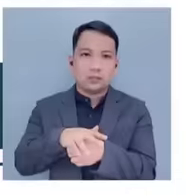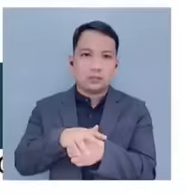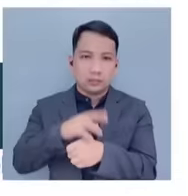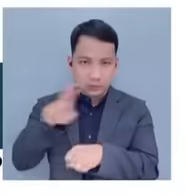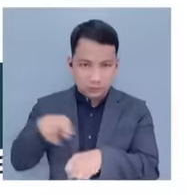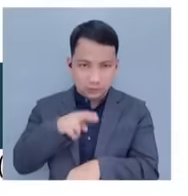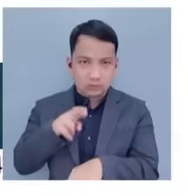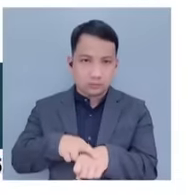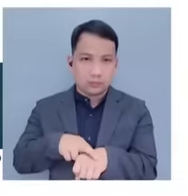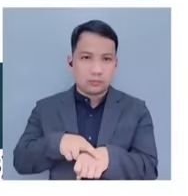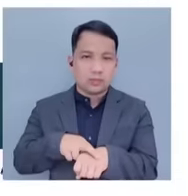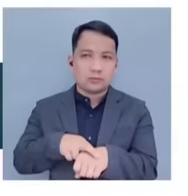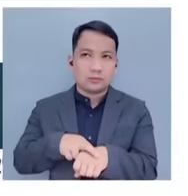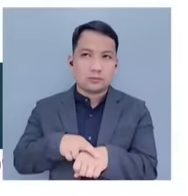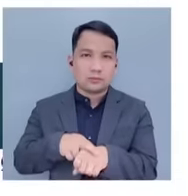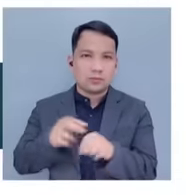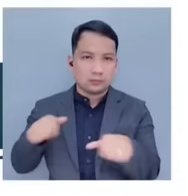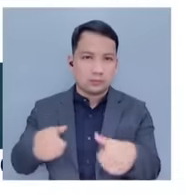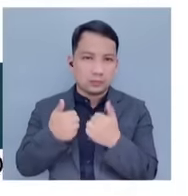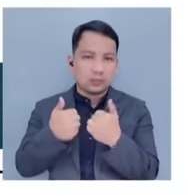that's something that